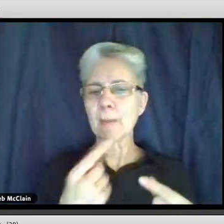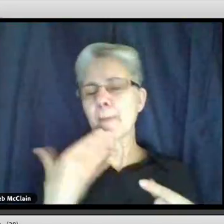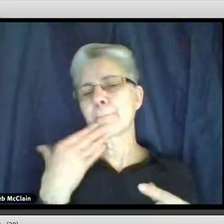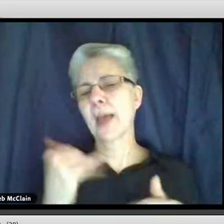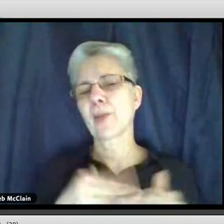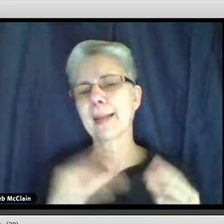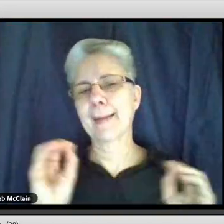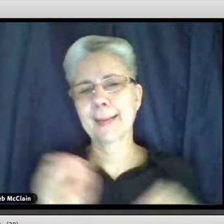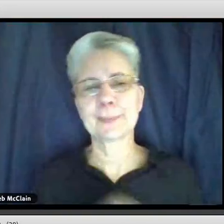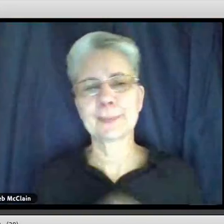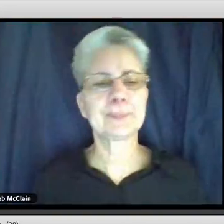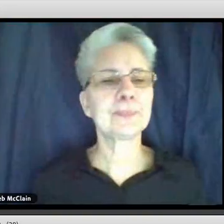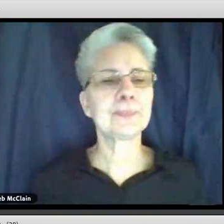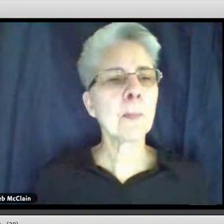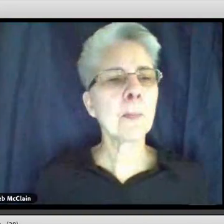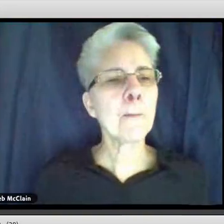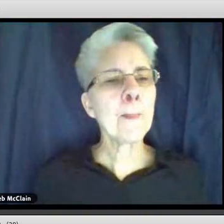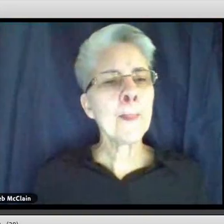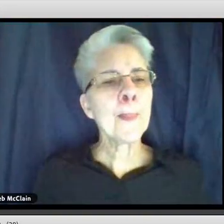than doing nothing.